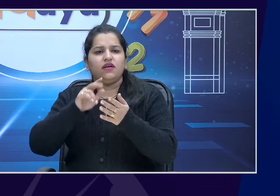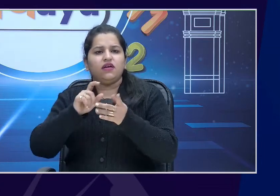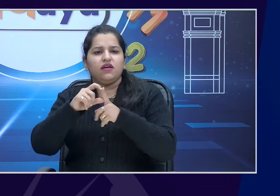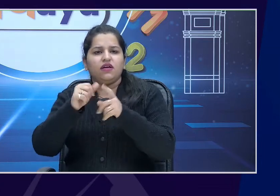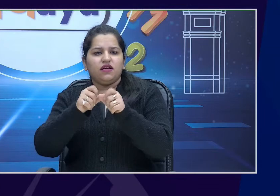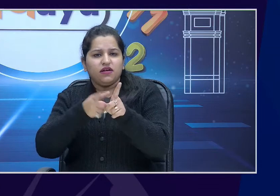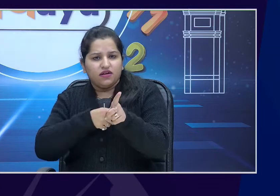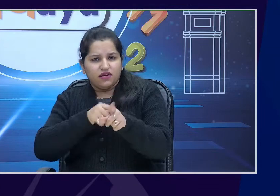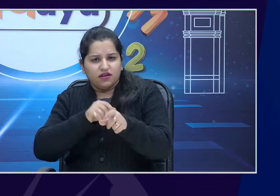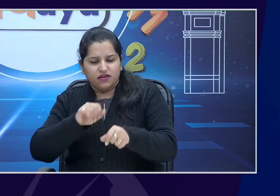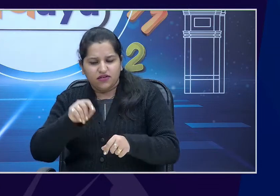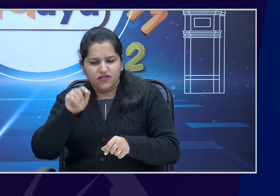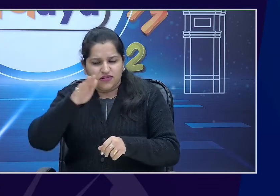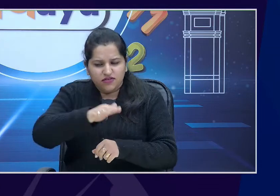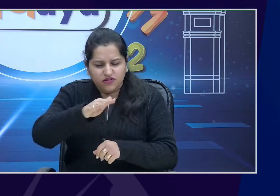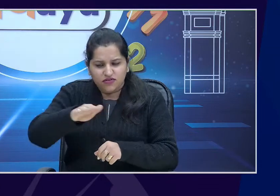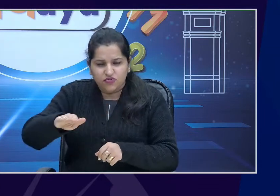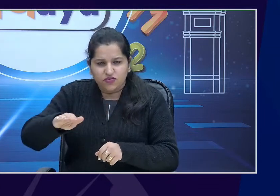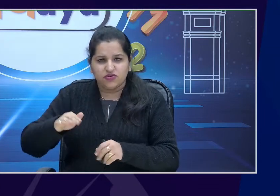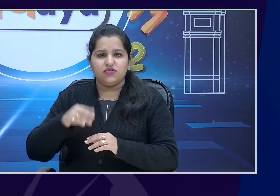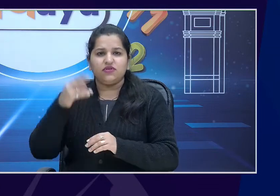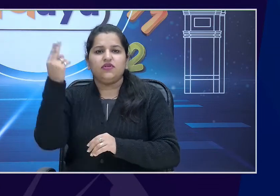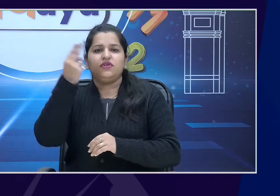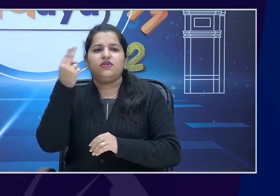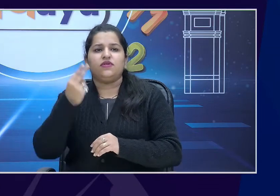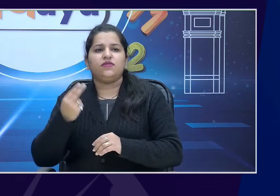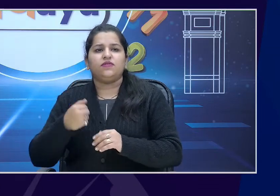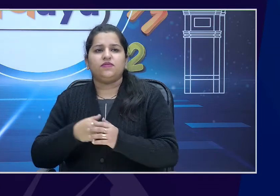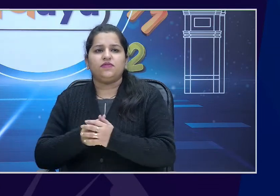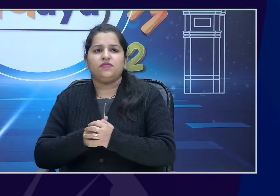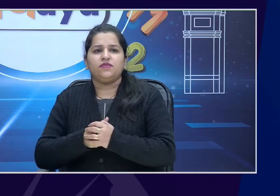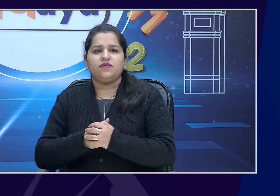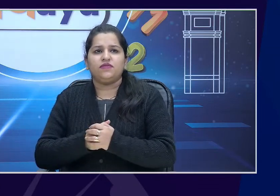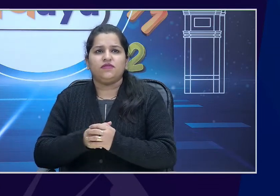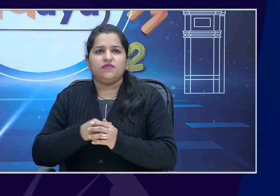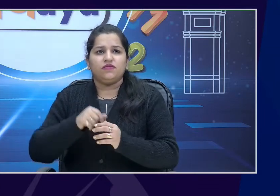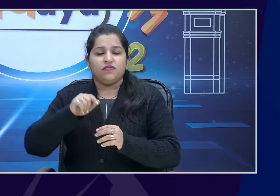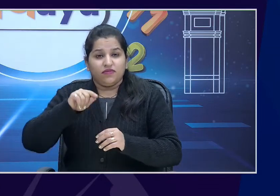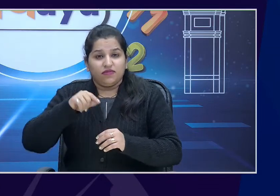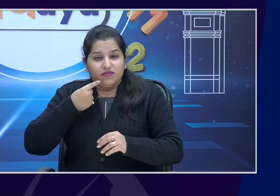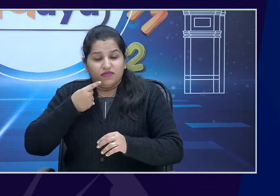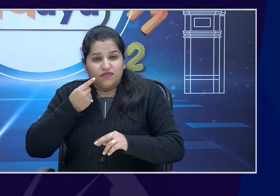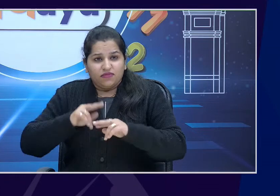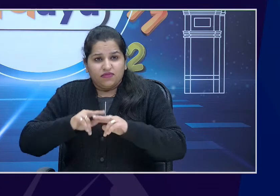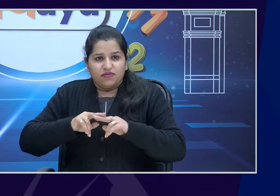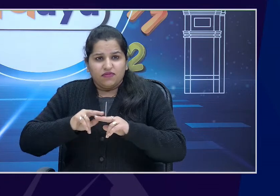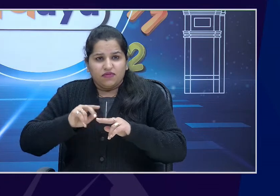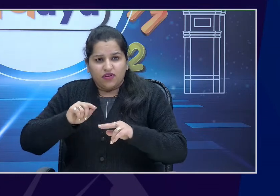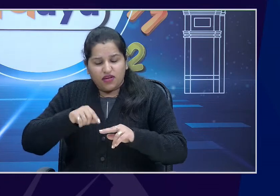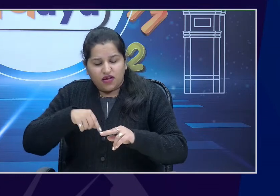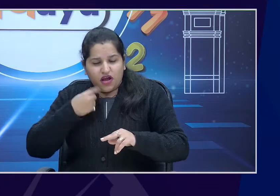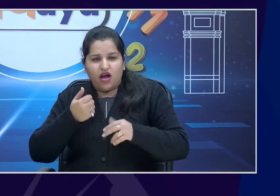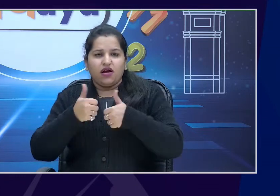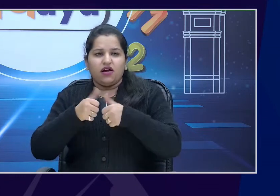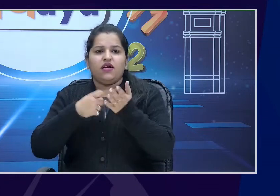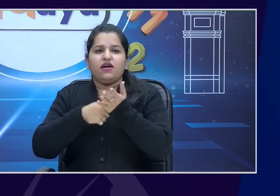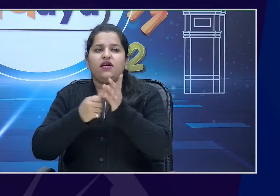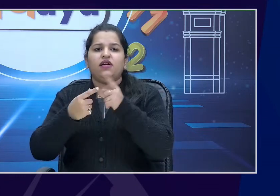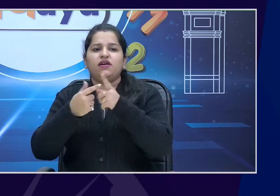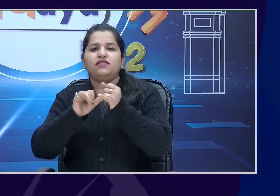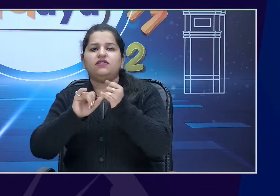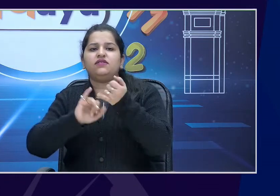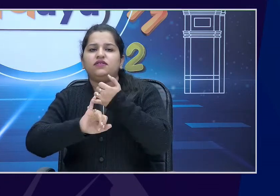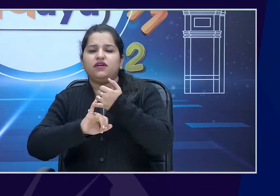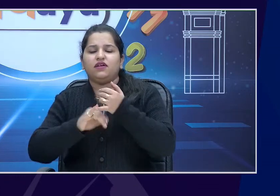can draw. Arts diary. They can do an arts diary. Each day they can do an arts diary also. Okay, ma'am. Okay,